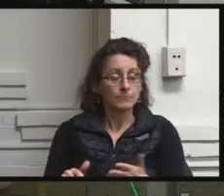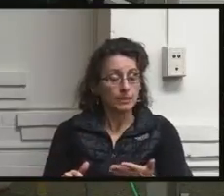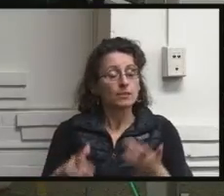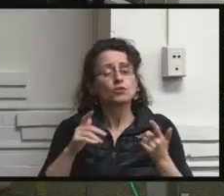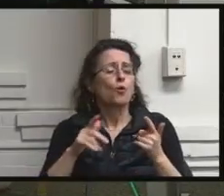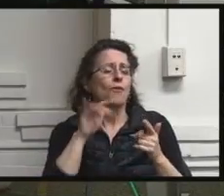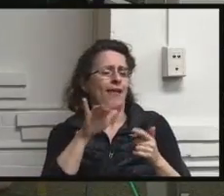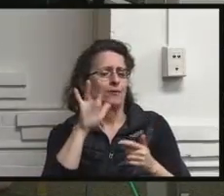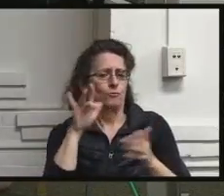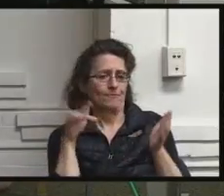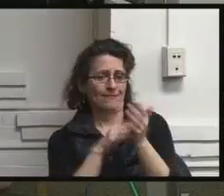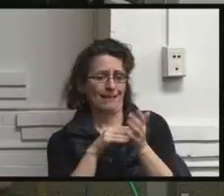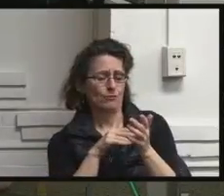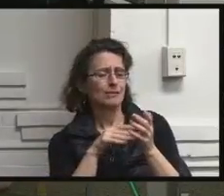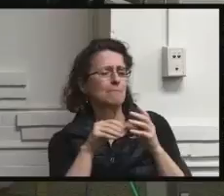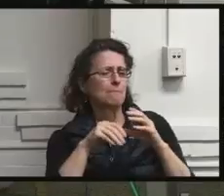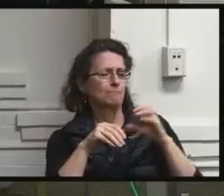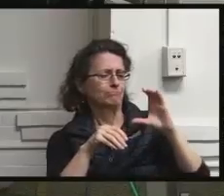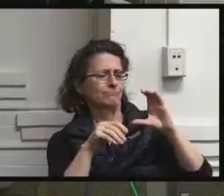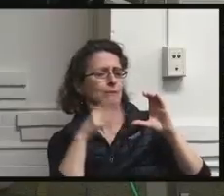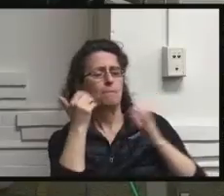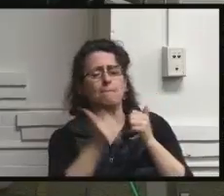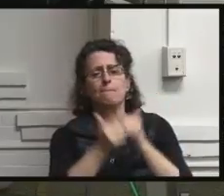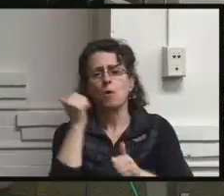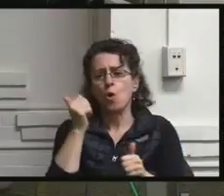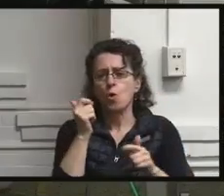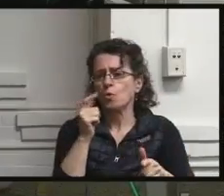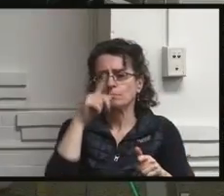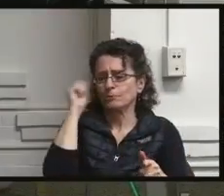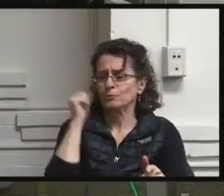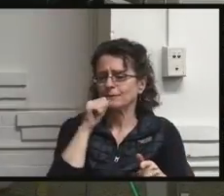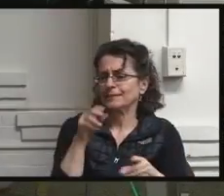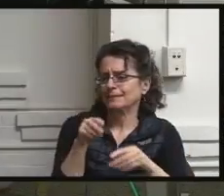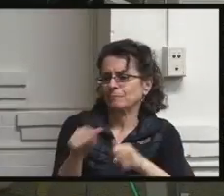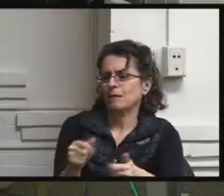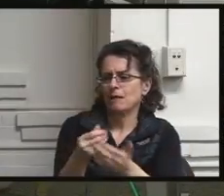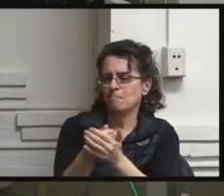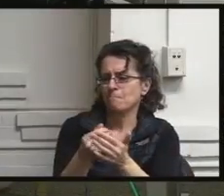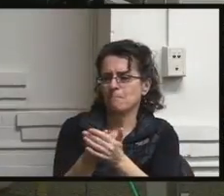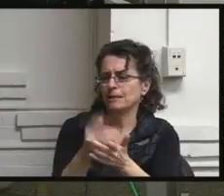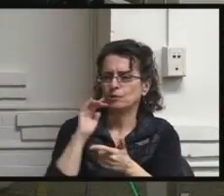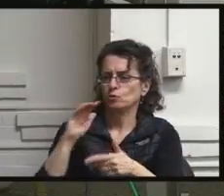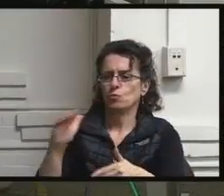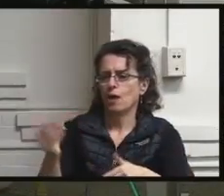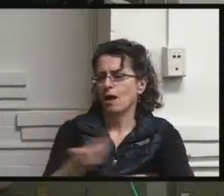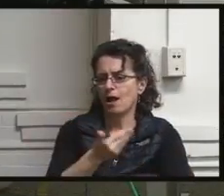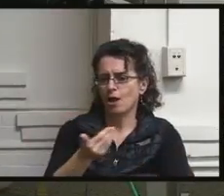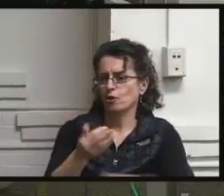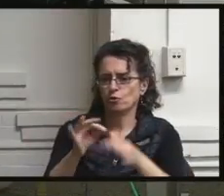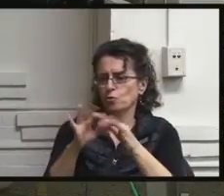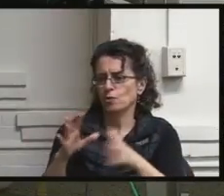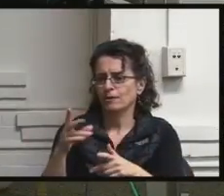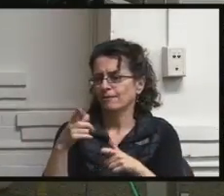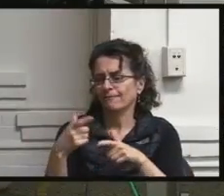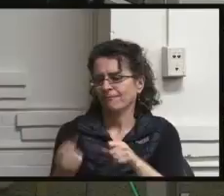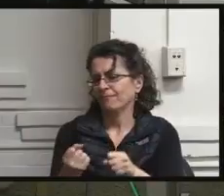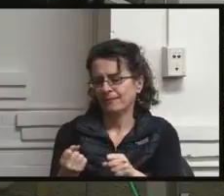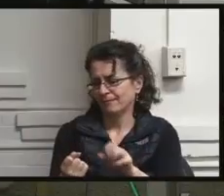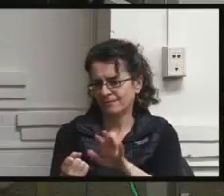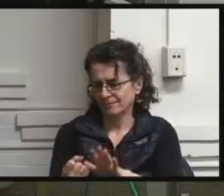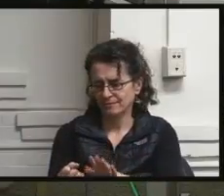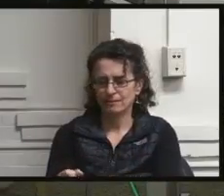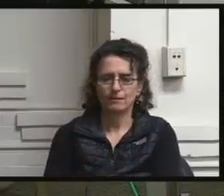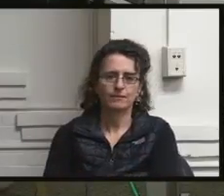coordinator, and certainly that influx or outflux, however you want to put that, of you